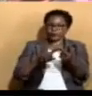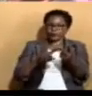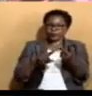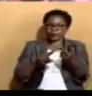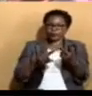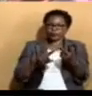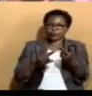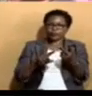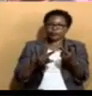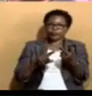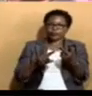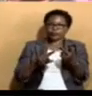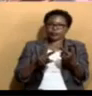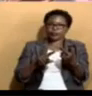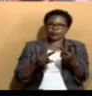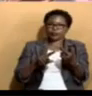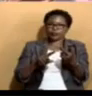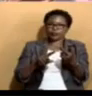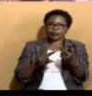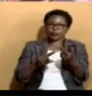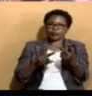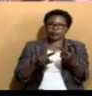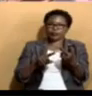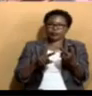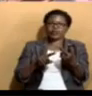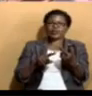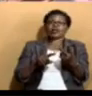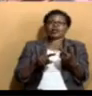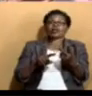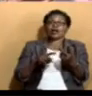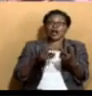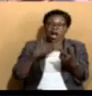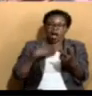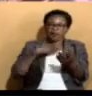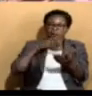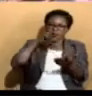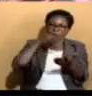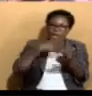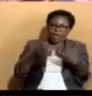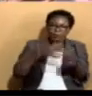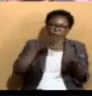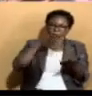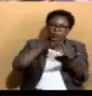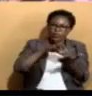2, that the existence of a vacancy did not